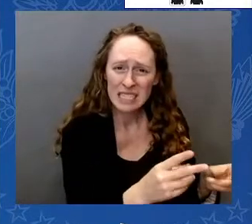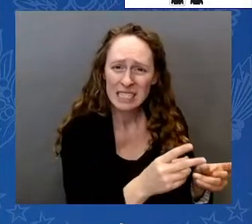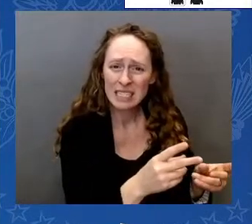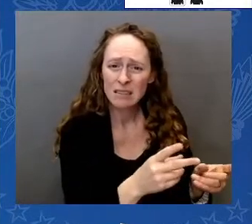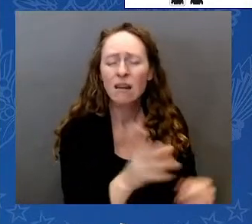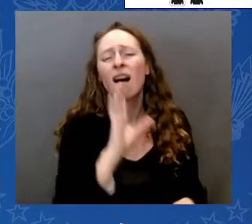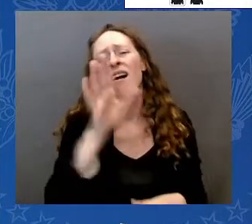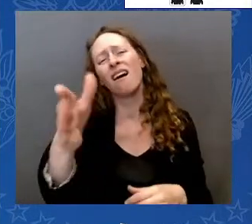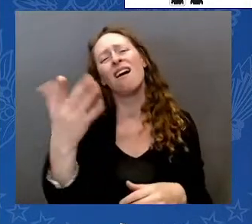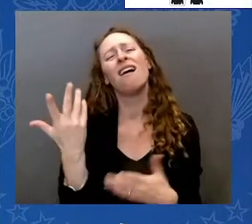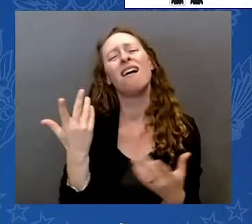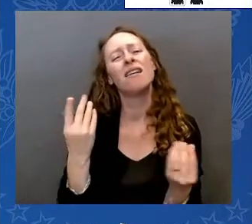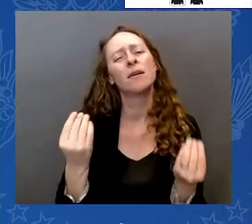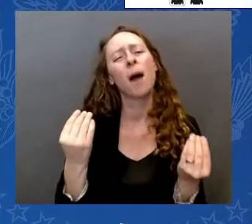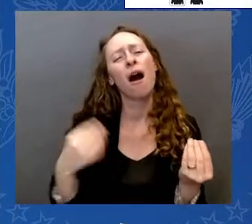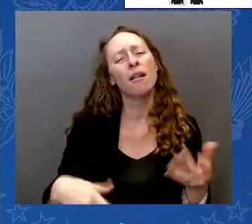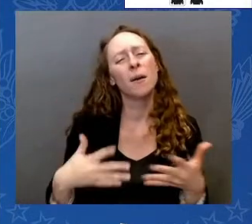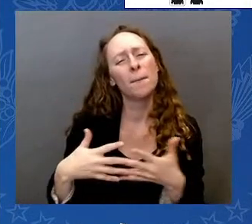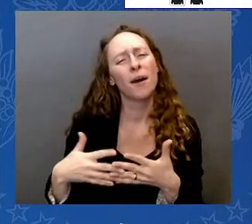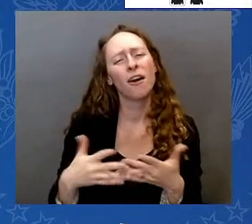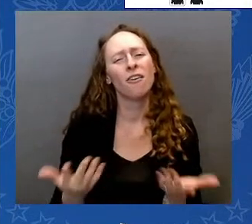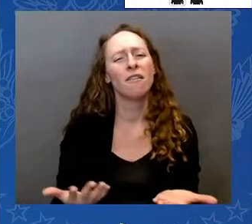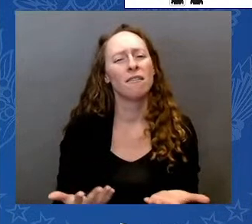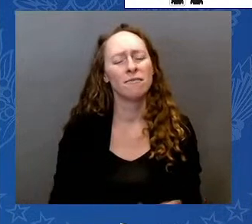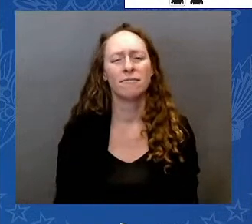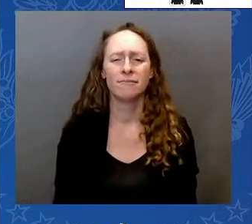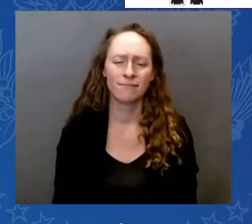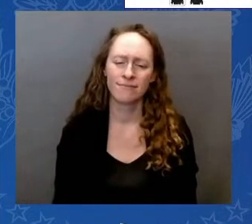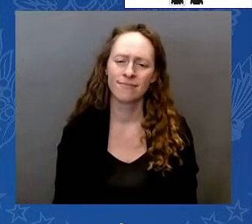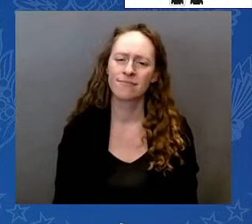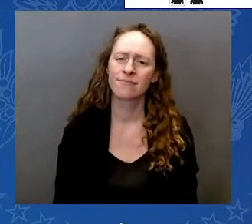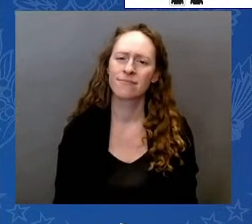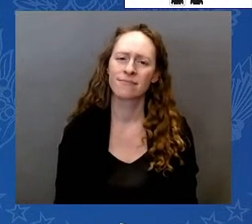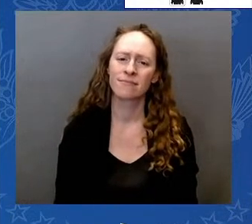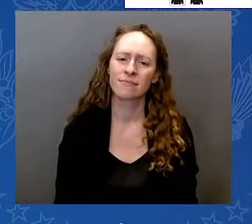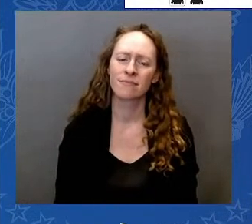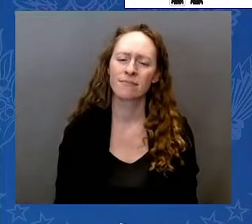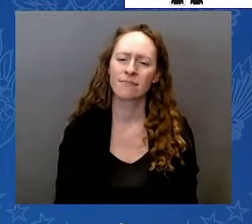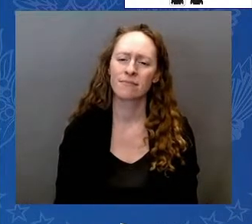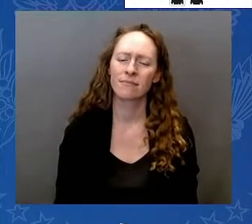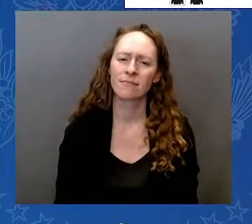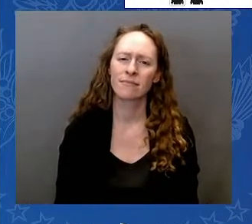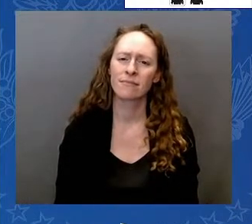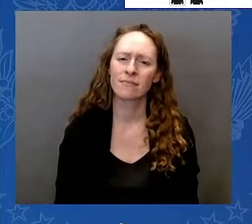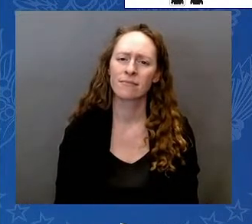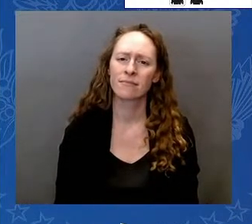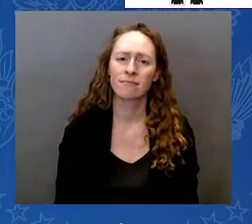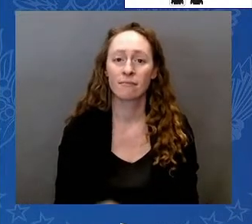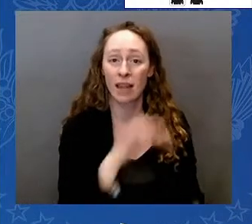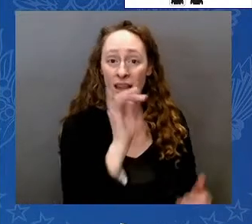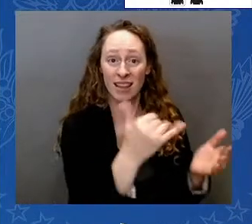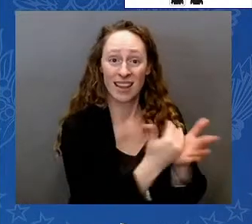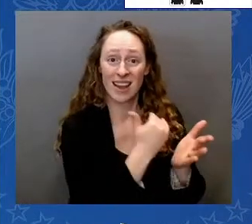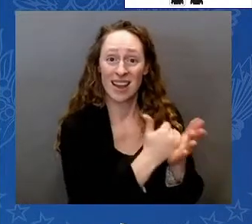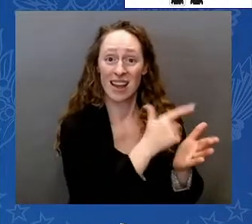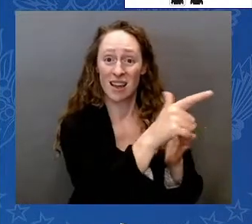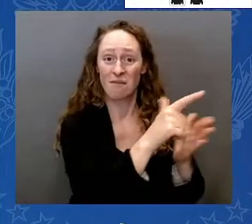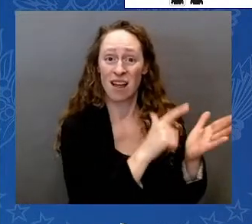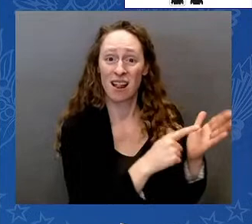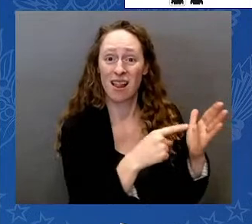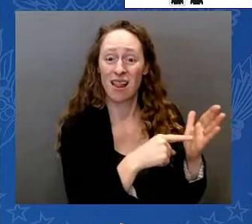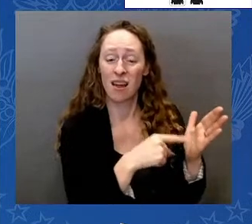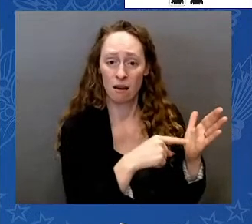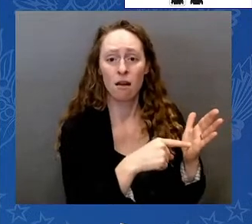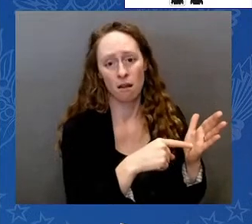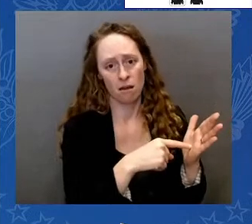I introduced, said we're going to... They're trying to show that guy like he's in agreement, really suffering from drug addiction and